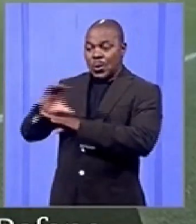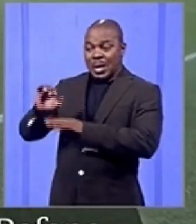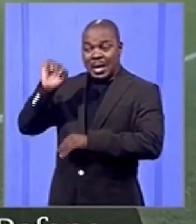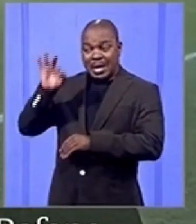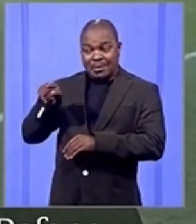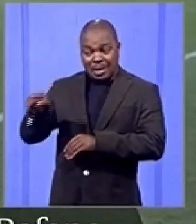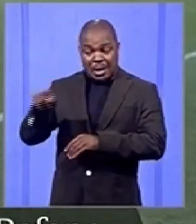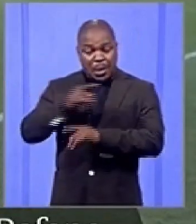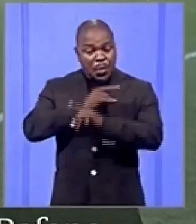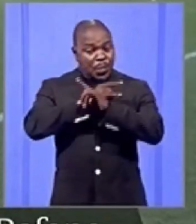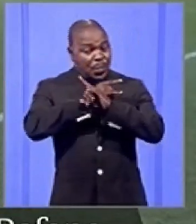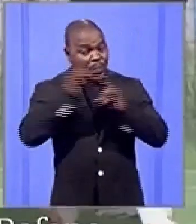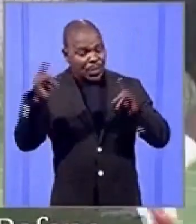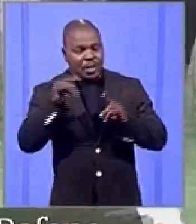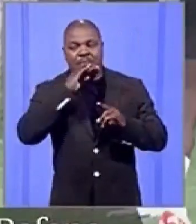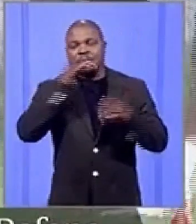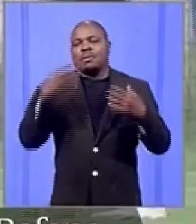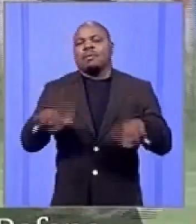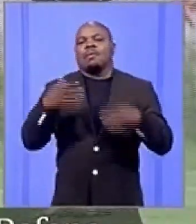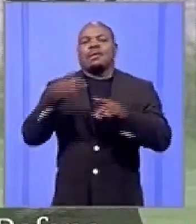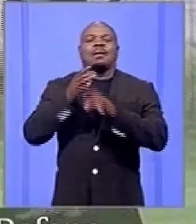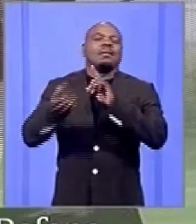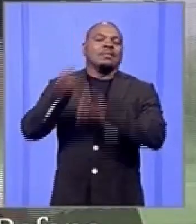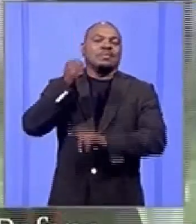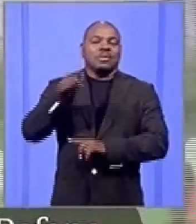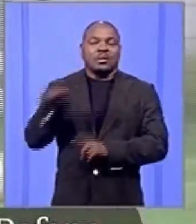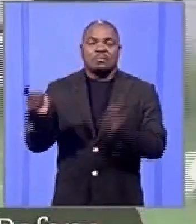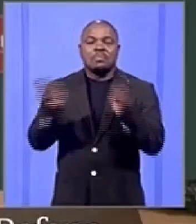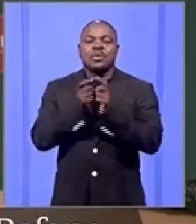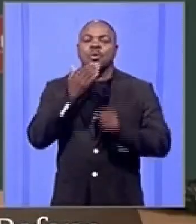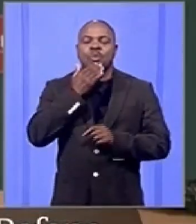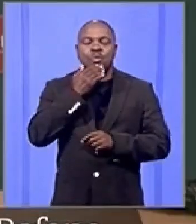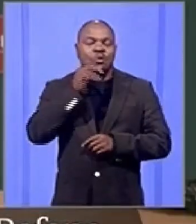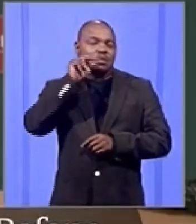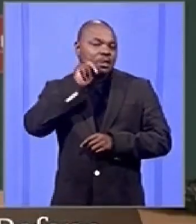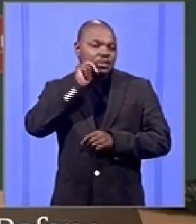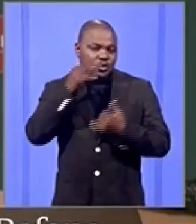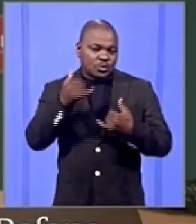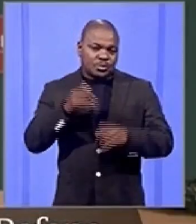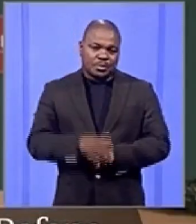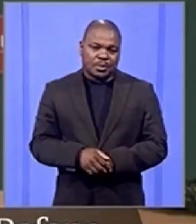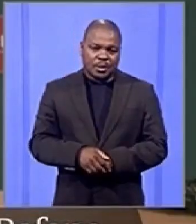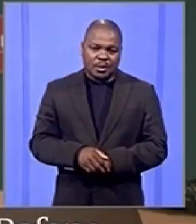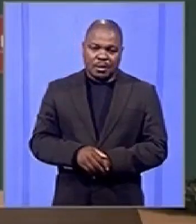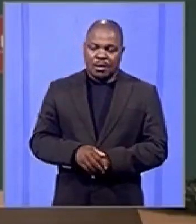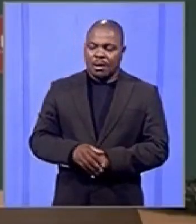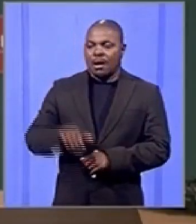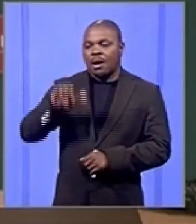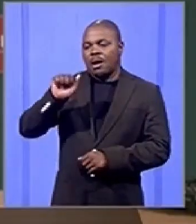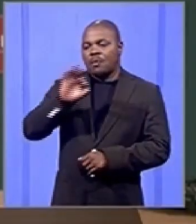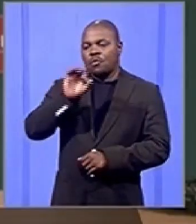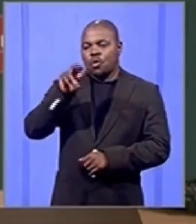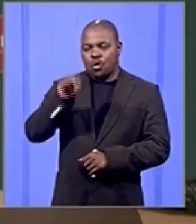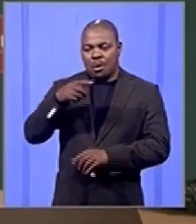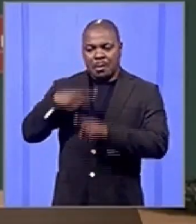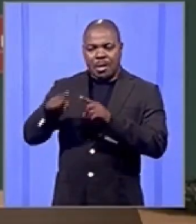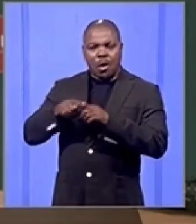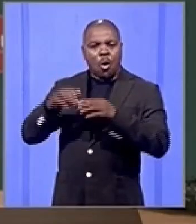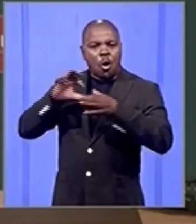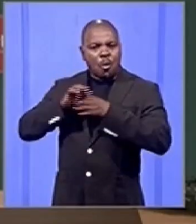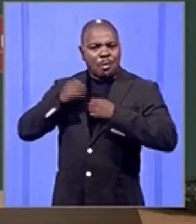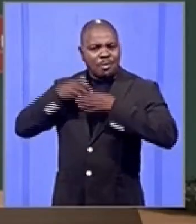hapa AFCON e bang e ka hlola Nigeria bosiung ba kajeno. You play Africa Cup in your own country. You have a lot of